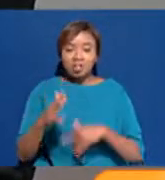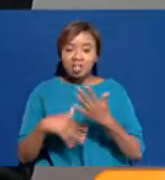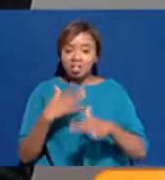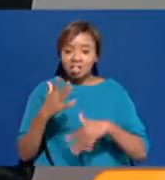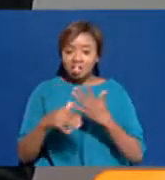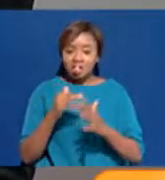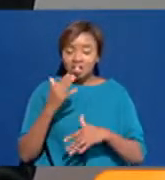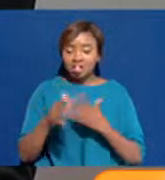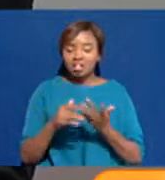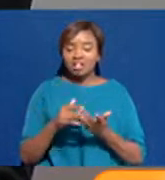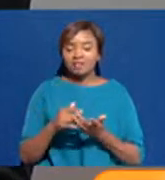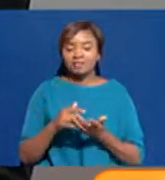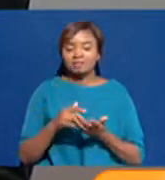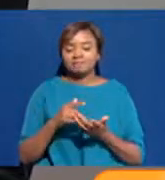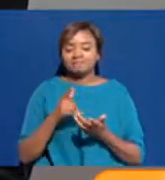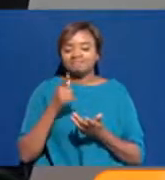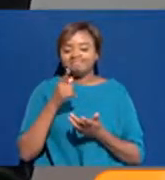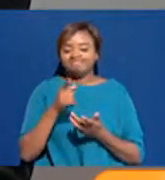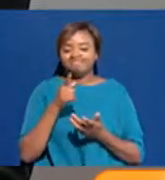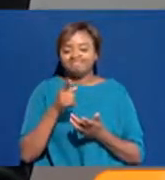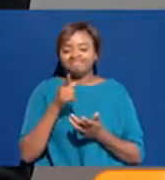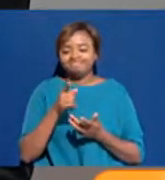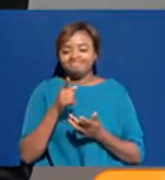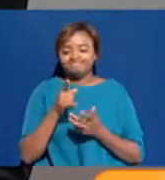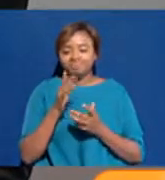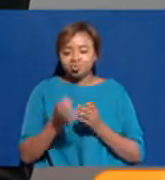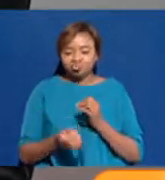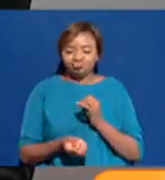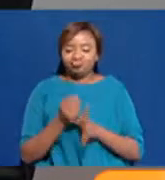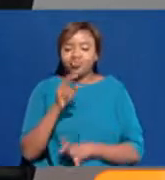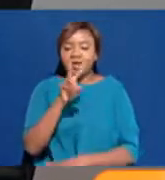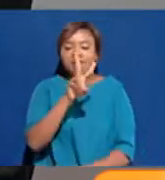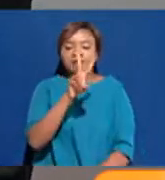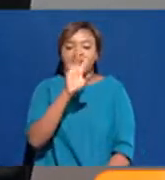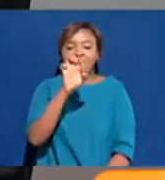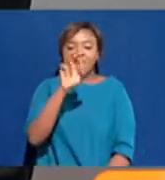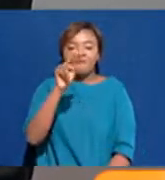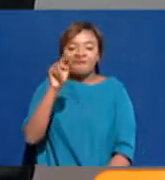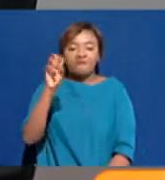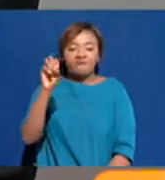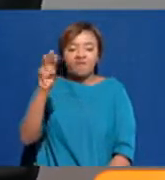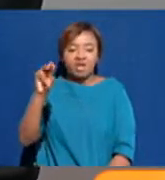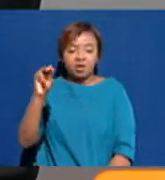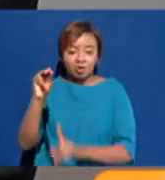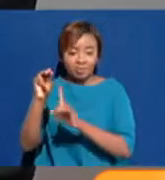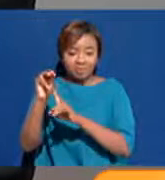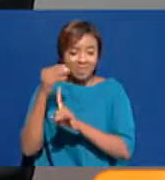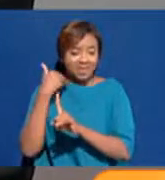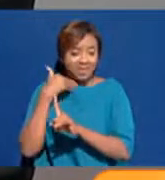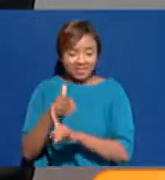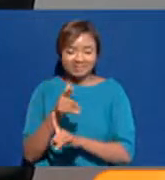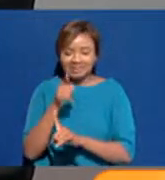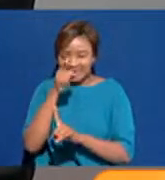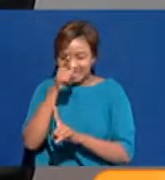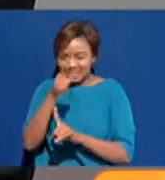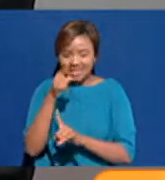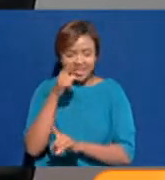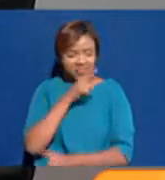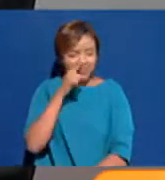is less aggressive, offensive, but venomous. And this is what we are starting to